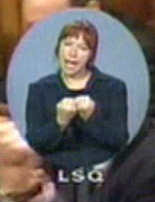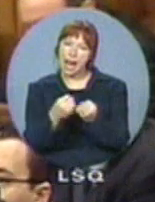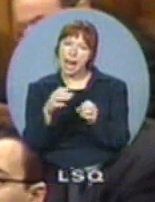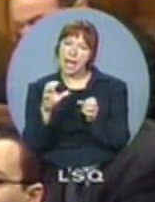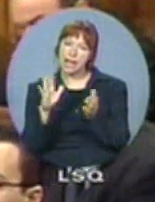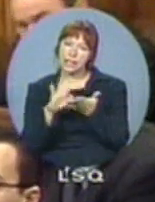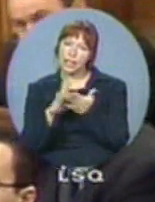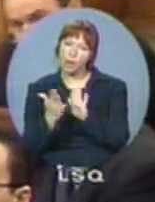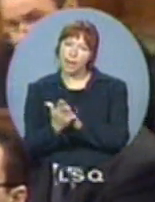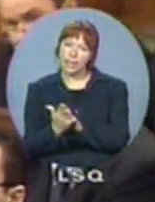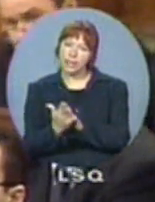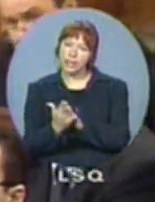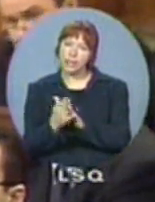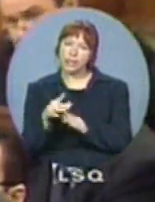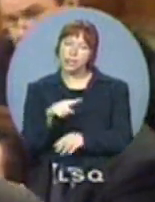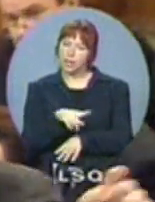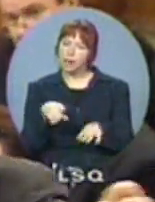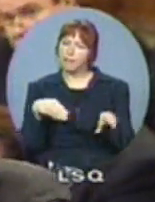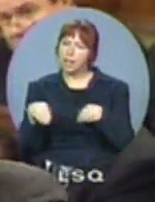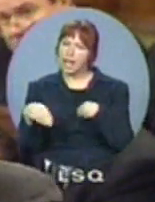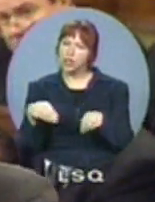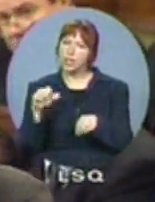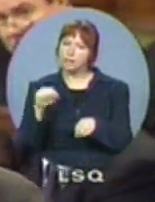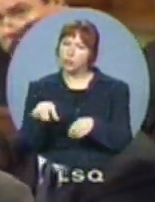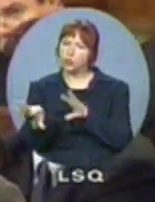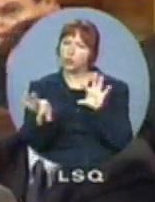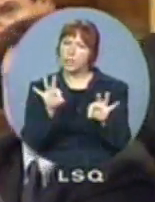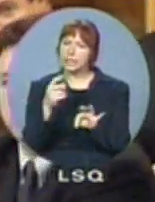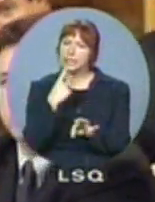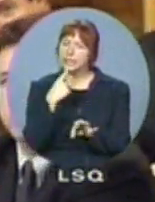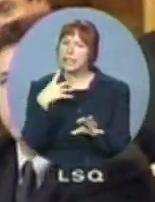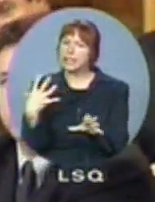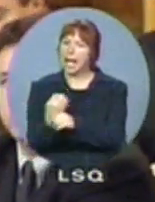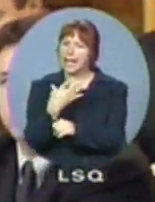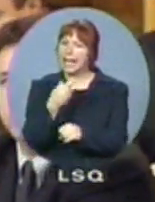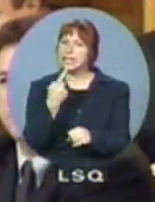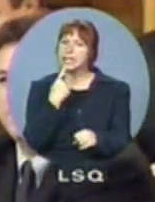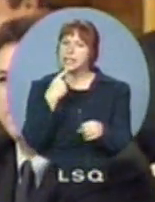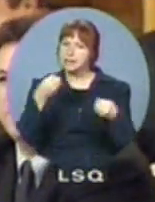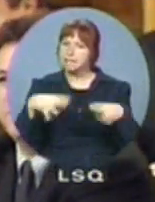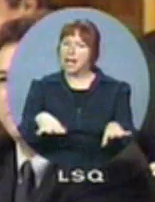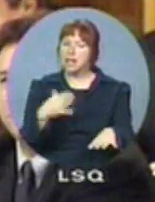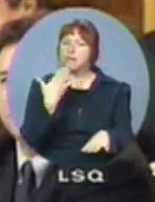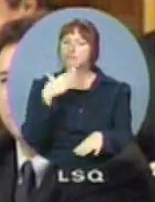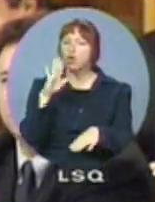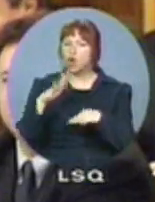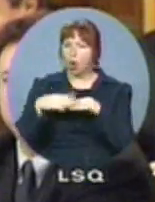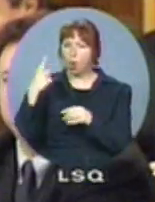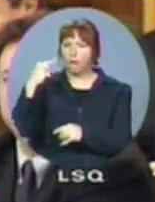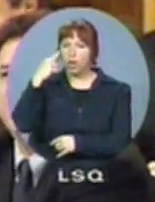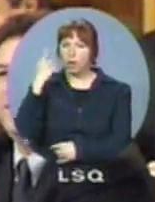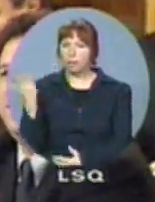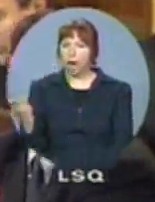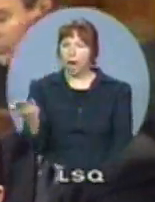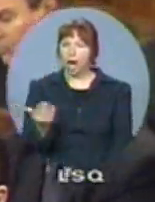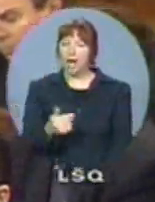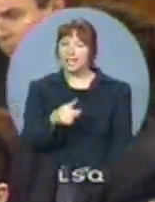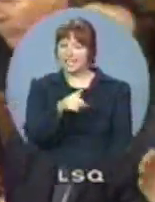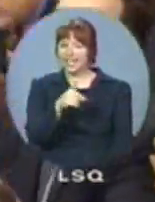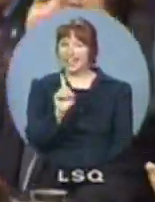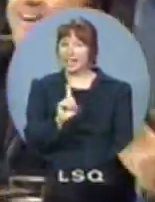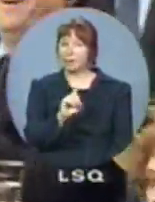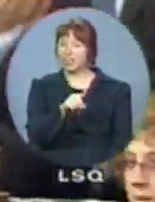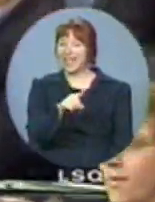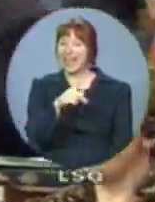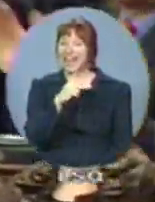bureaucrats. Who said that, Mr. Speaker? Who? It's just not Adam Smith who said that, Mr. Speaker. It's the honourable member from King's Hands.